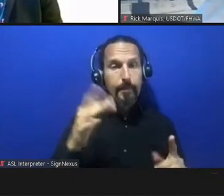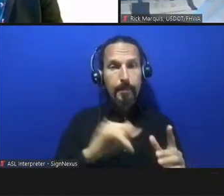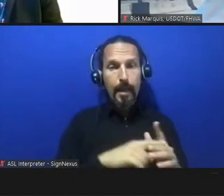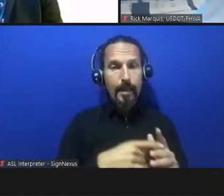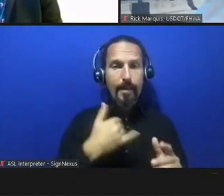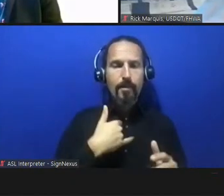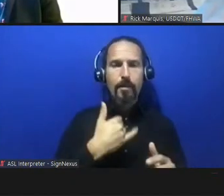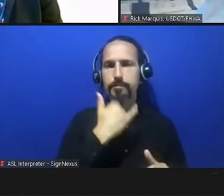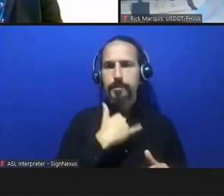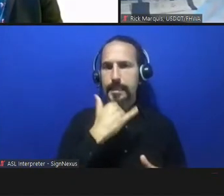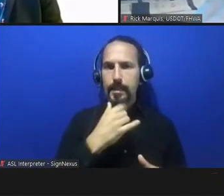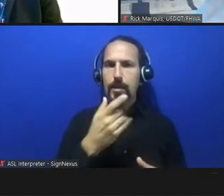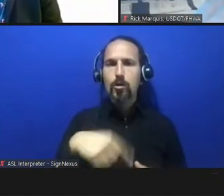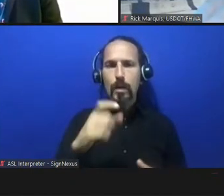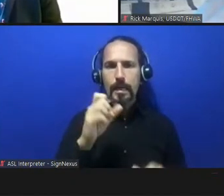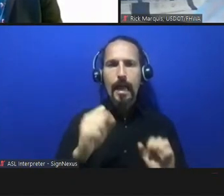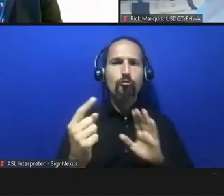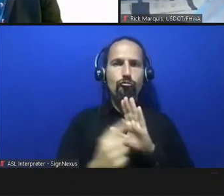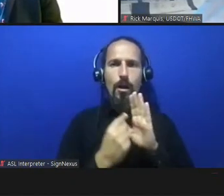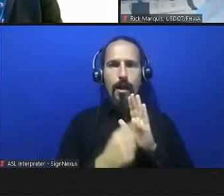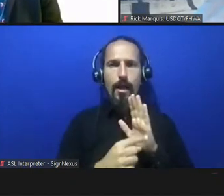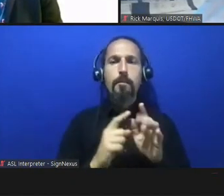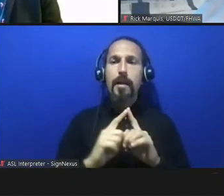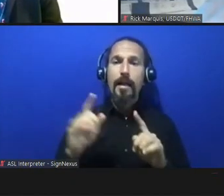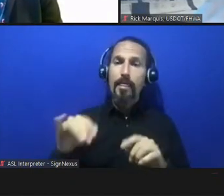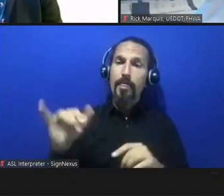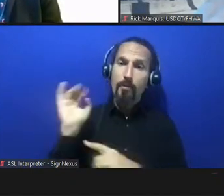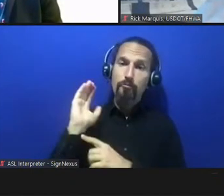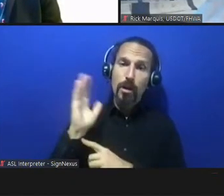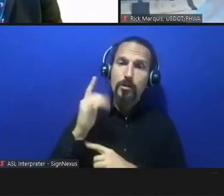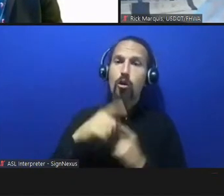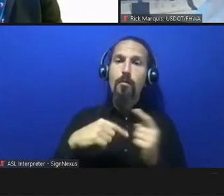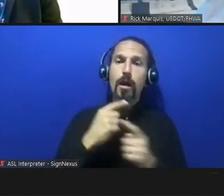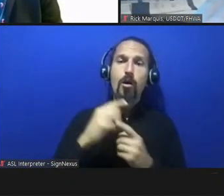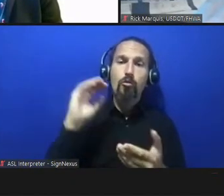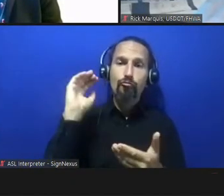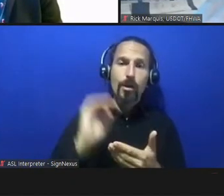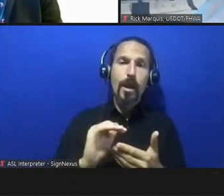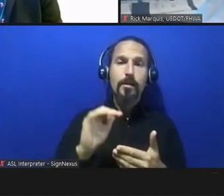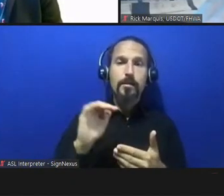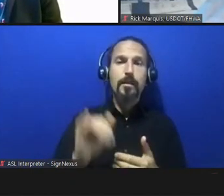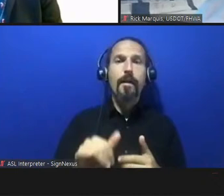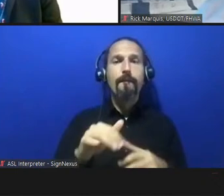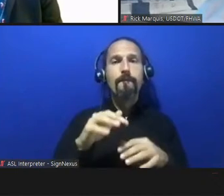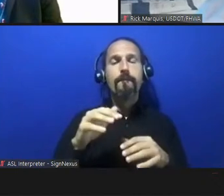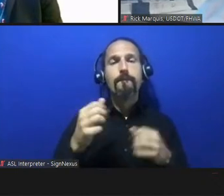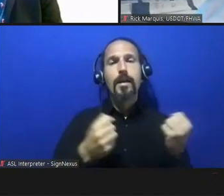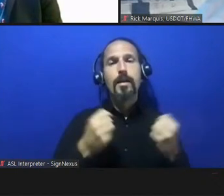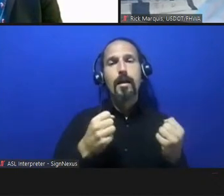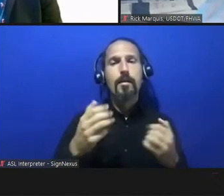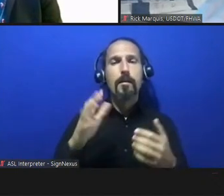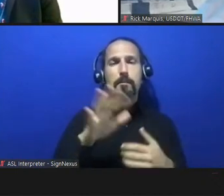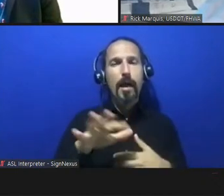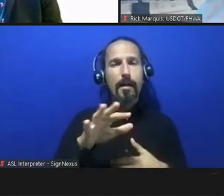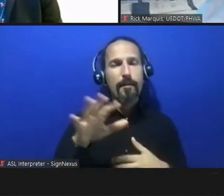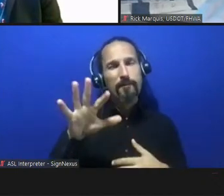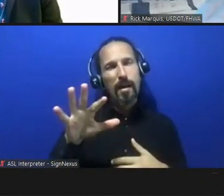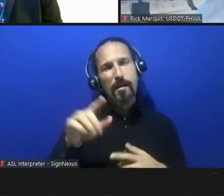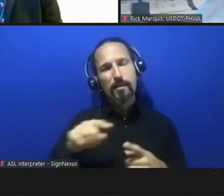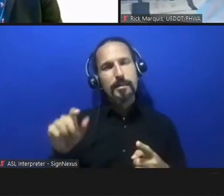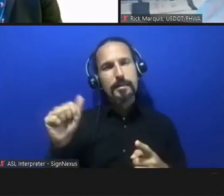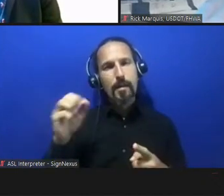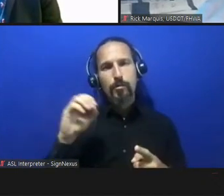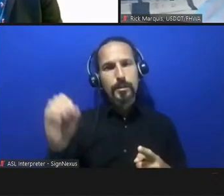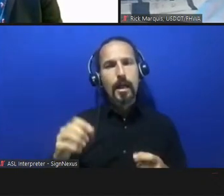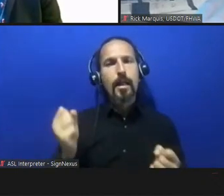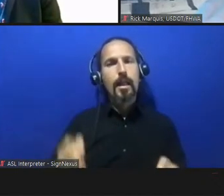facts i'm sure you'll correct me um but i think in the presentation you talked about reducing vehicles uh between five and ten percent the number of vehicles